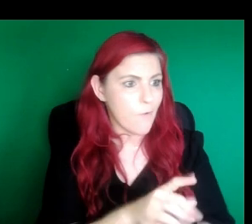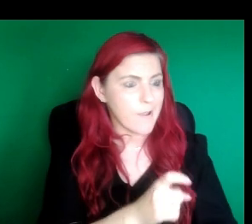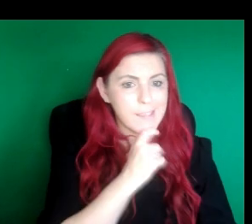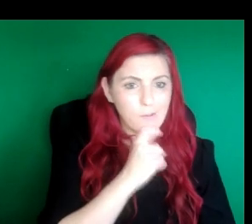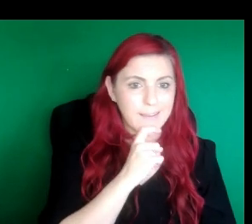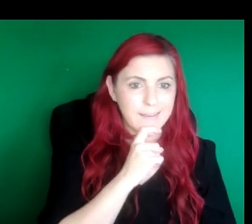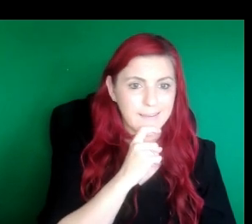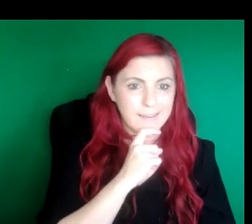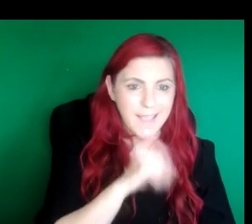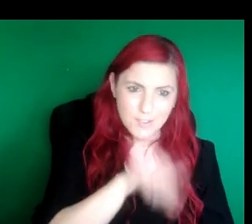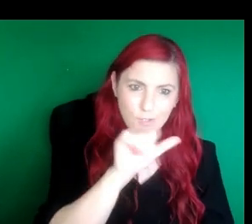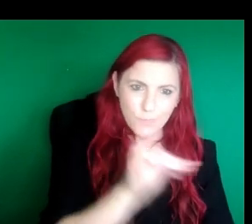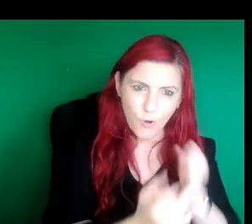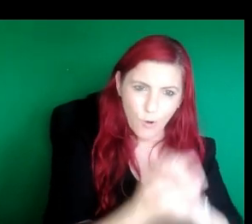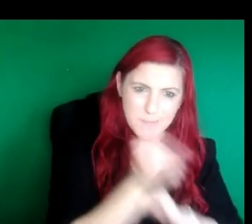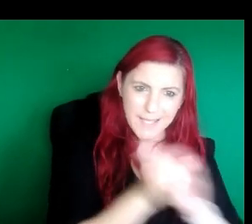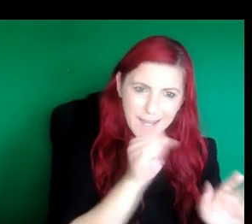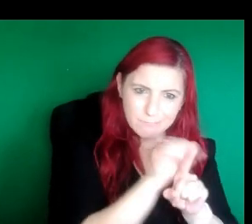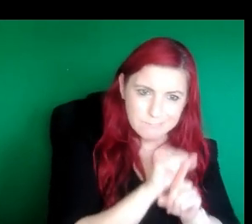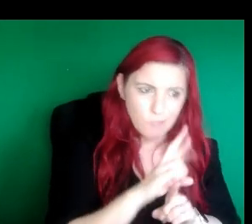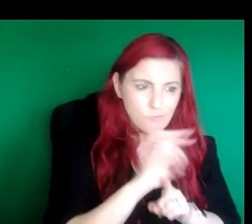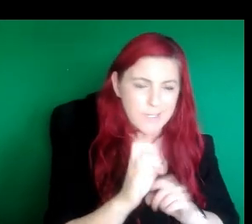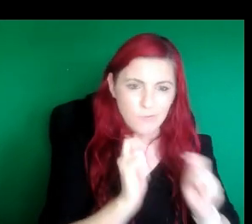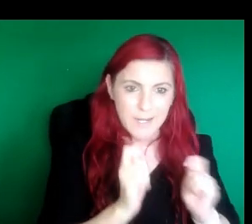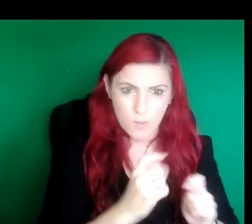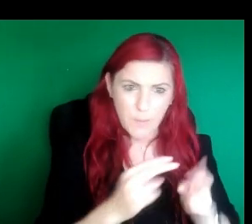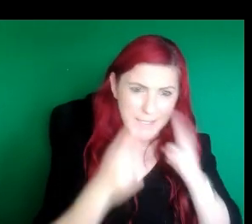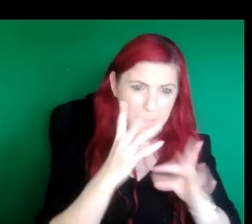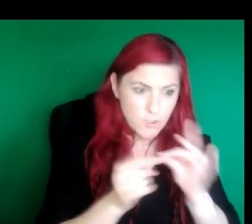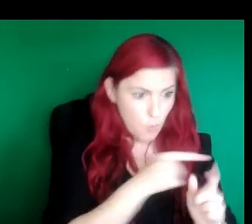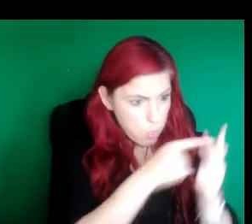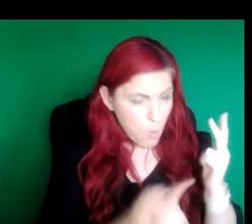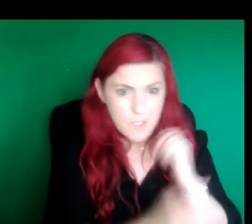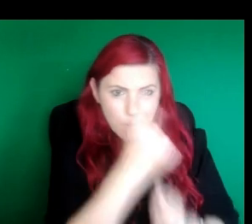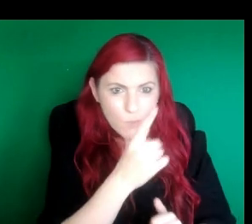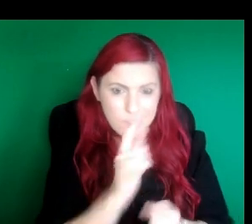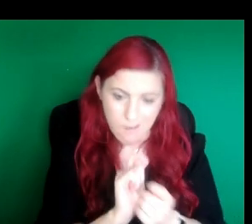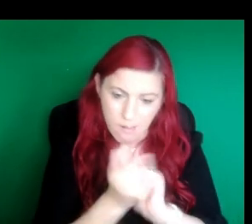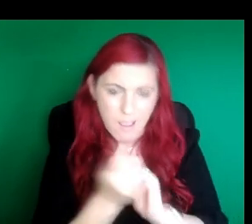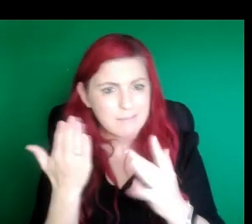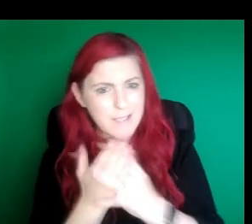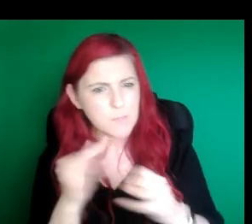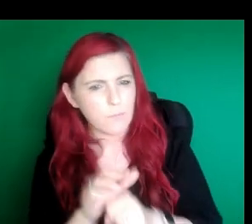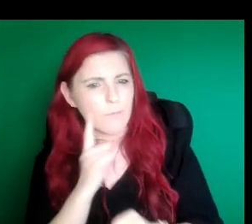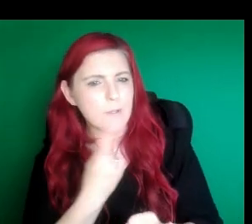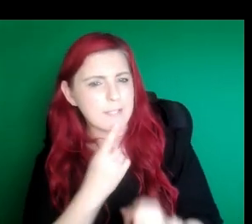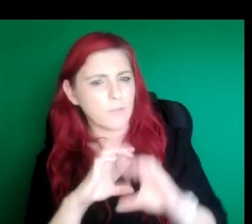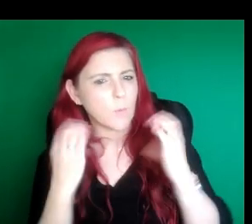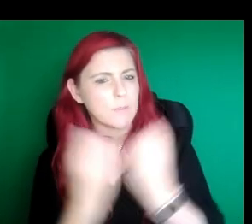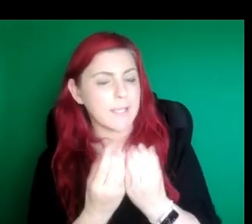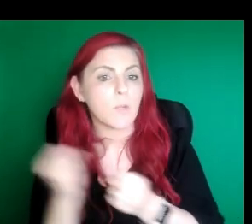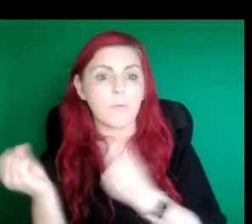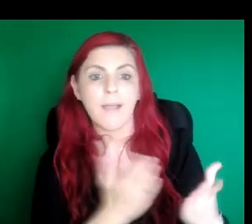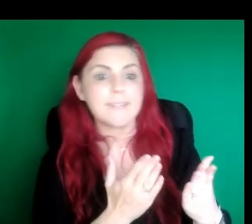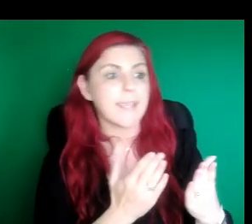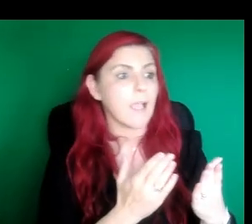adults, but we need to make sure that they are provided and accessible for deaf people, in terms of, interpretation or being done in sign